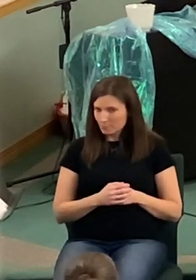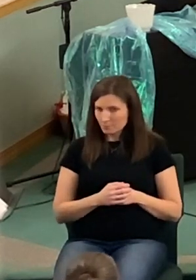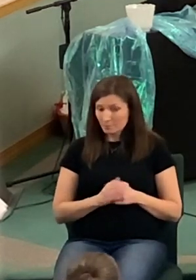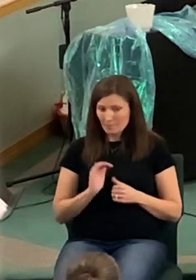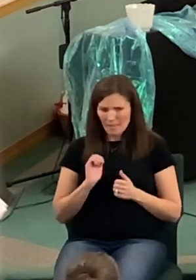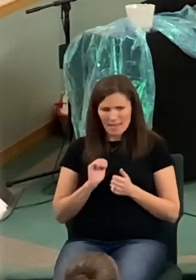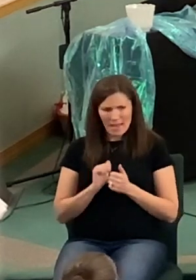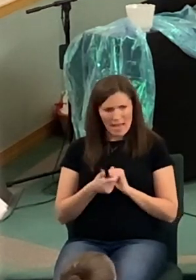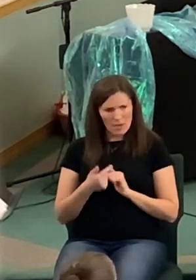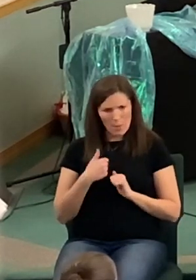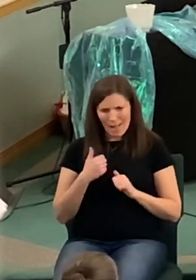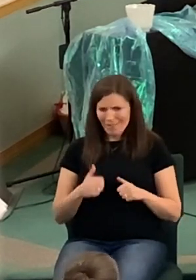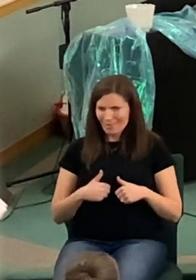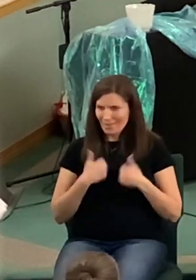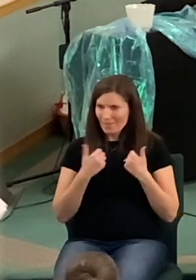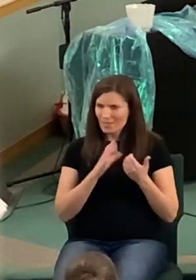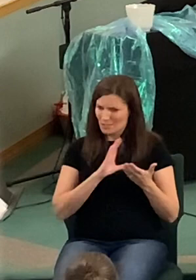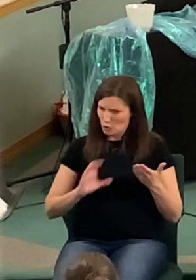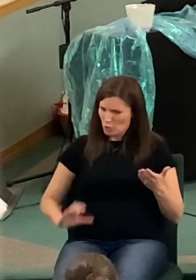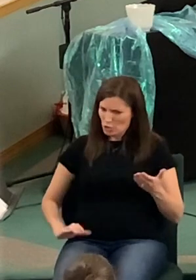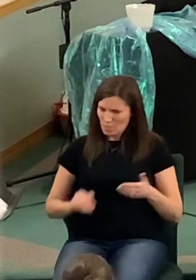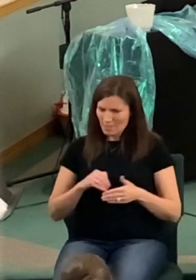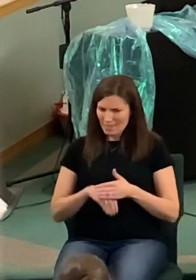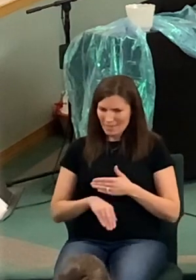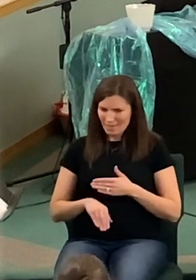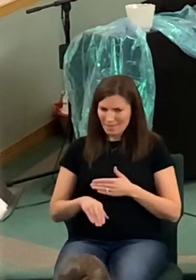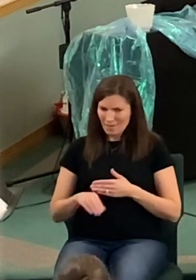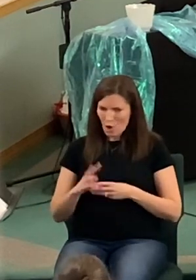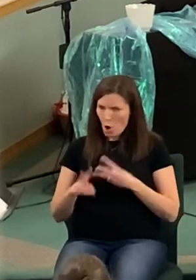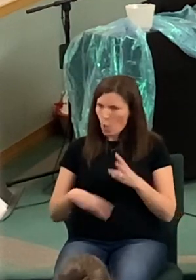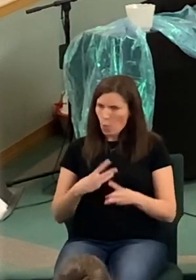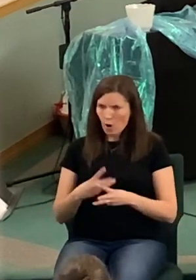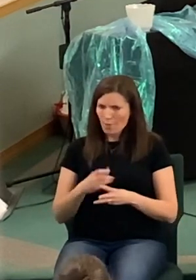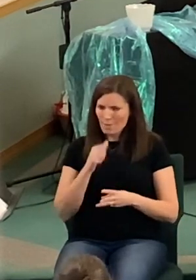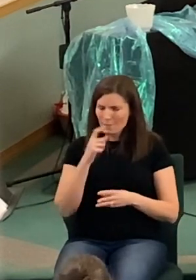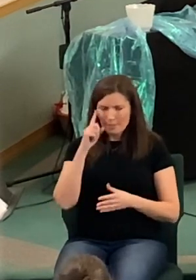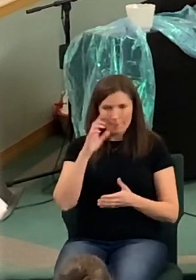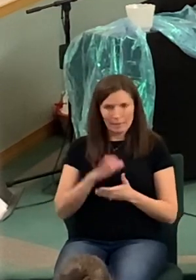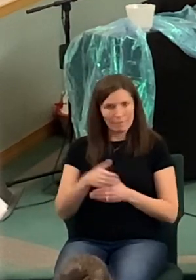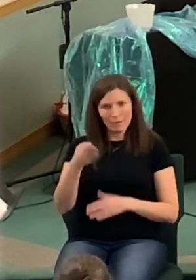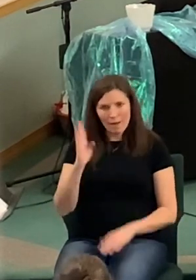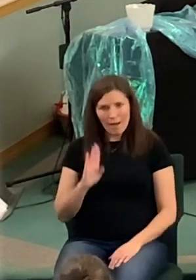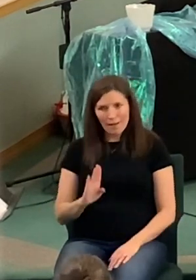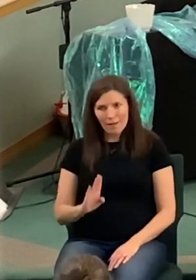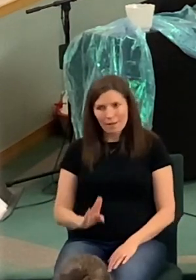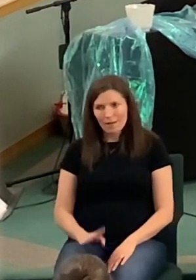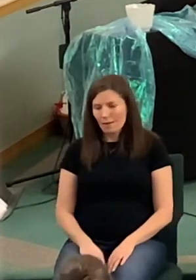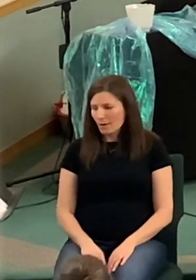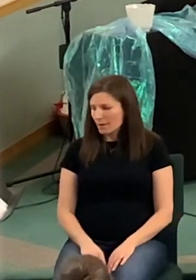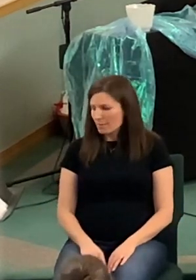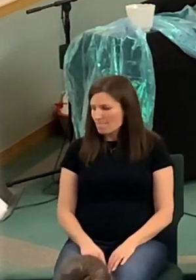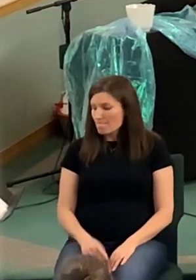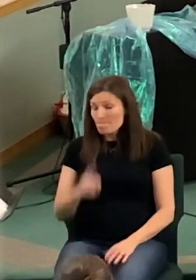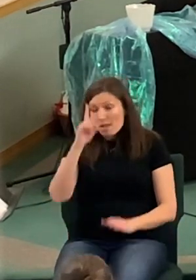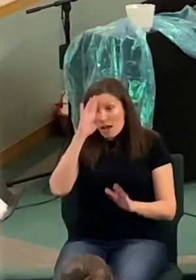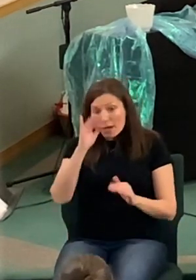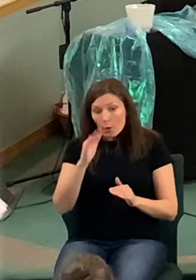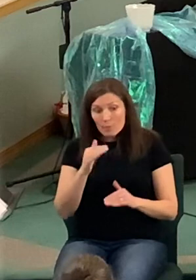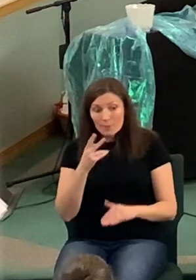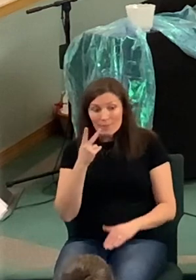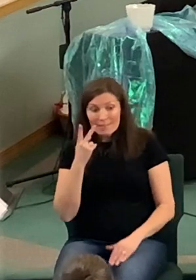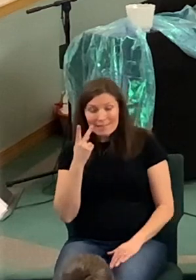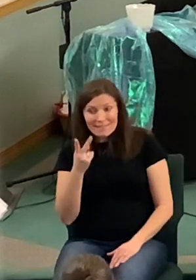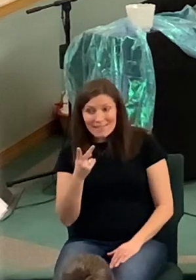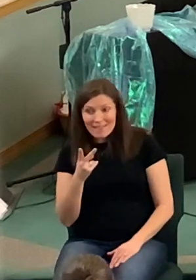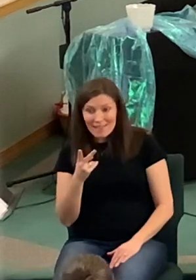How do I live as a saint in a secular world? And I hope you see from Paul's words here